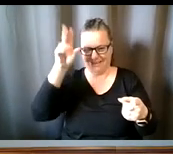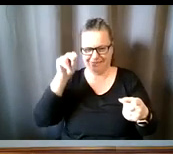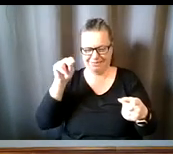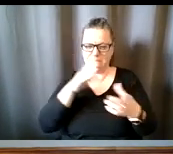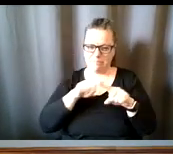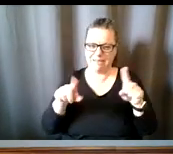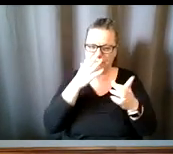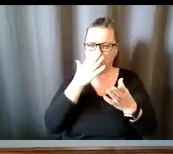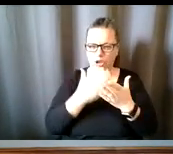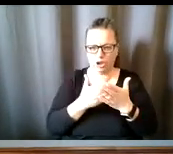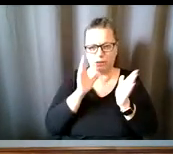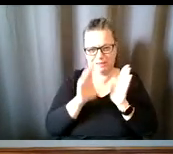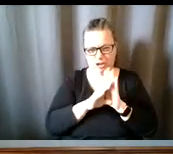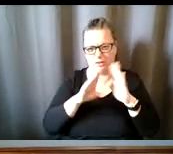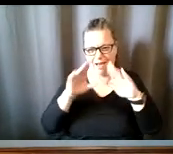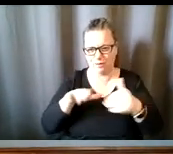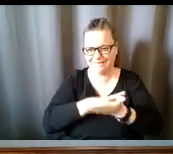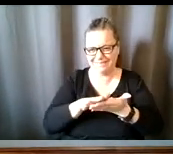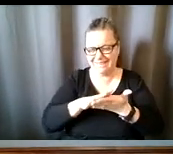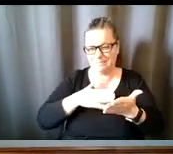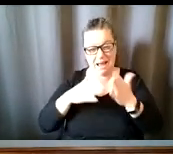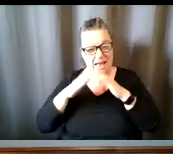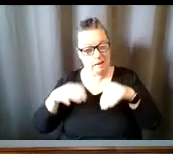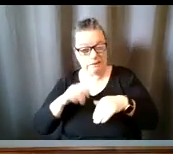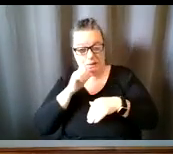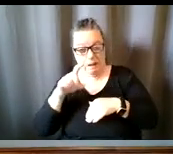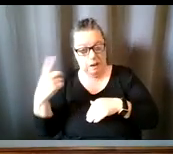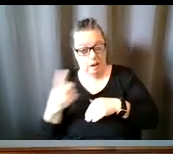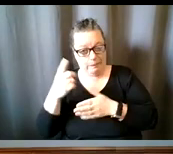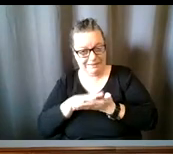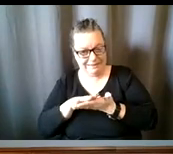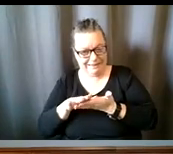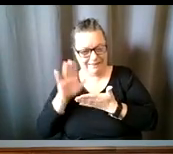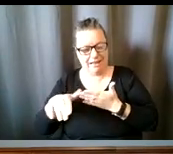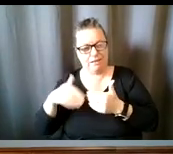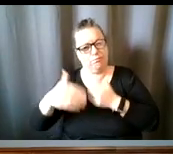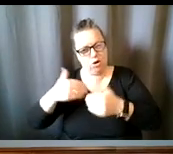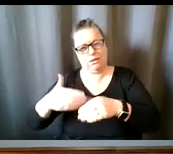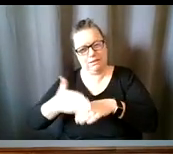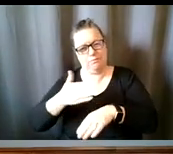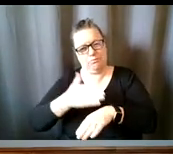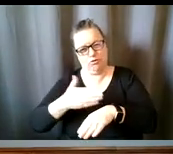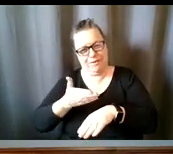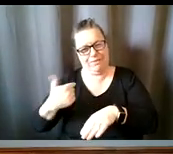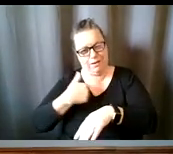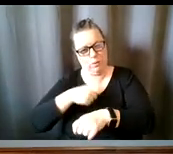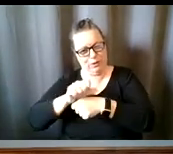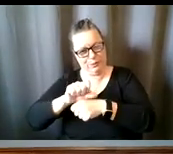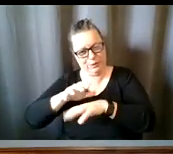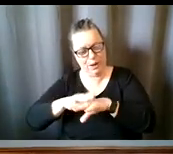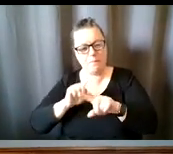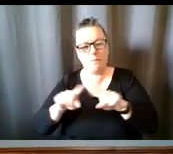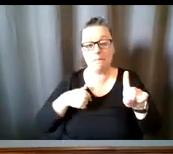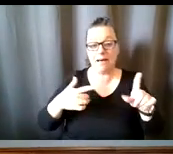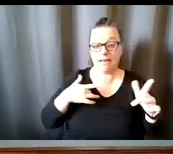the house is clean. And at our house, it's not necessarily always clean. That's a process improvement thing that we need to definitely work on. But I was concerned that